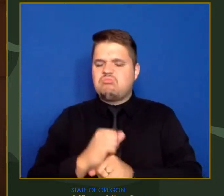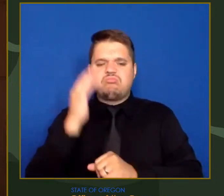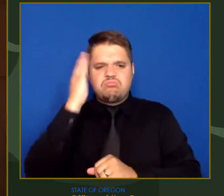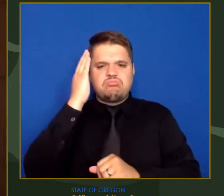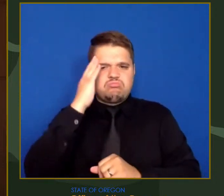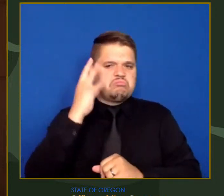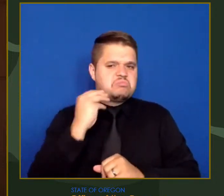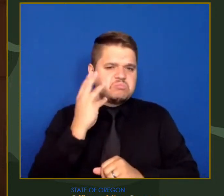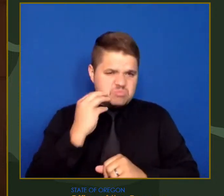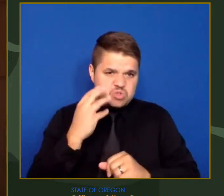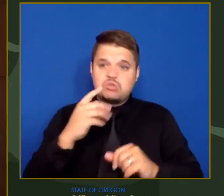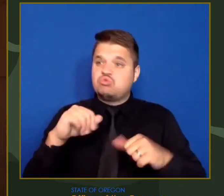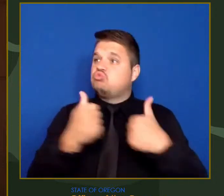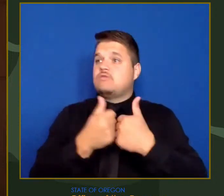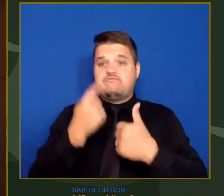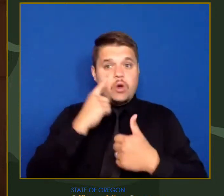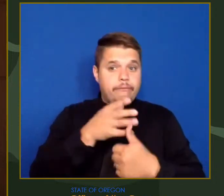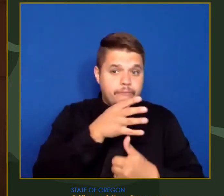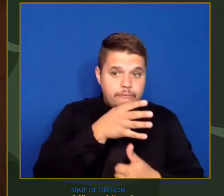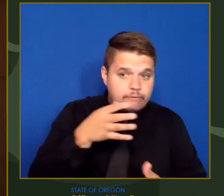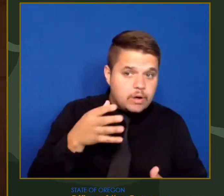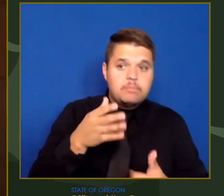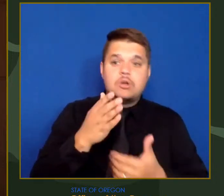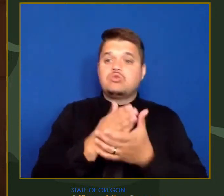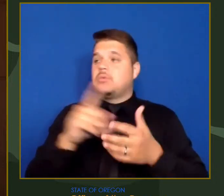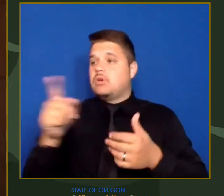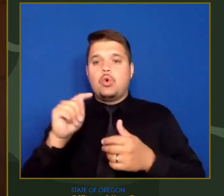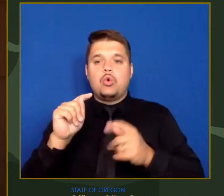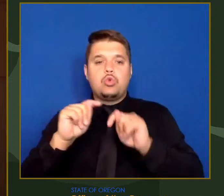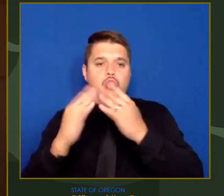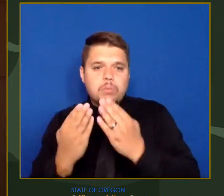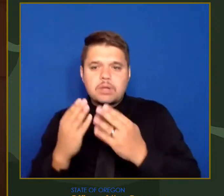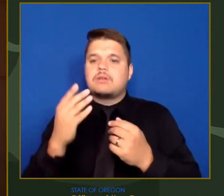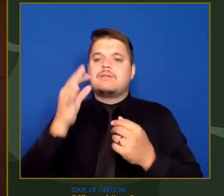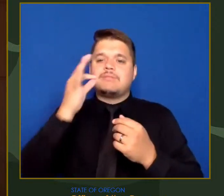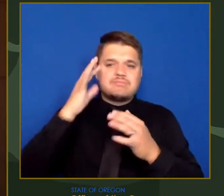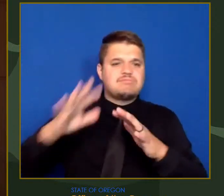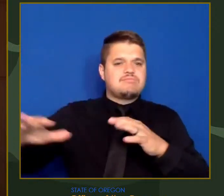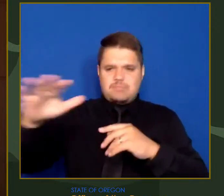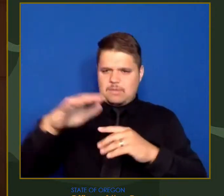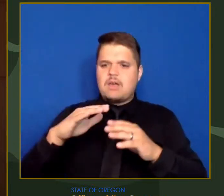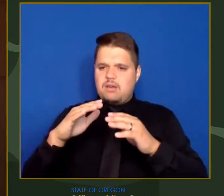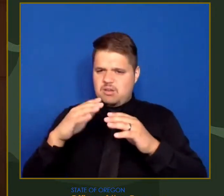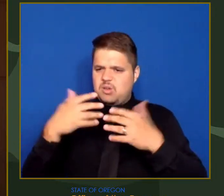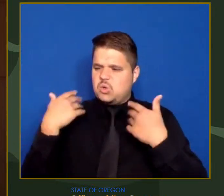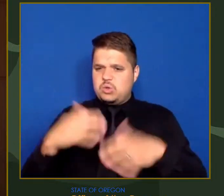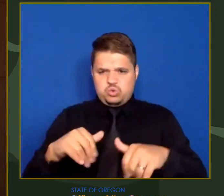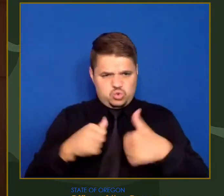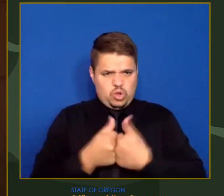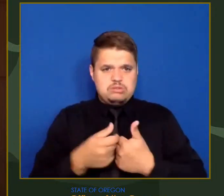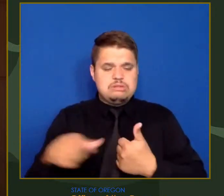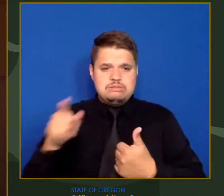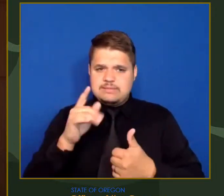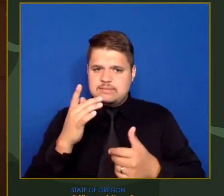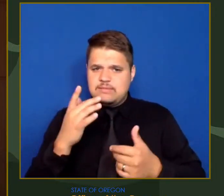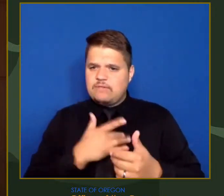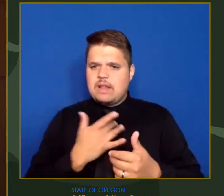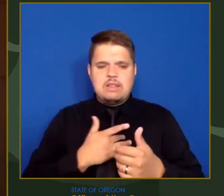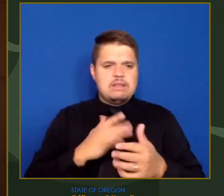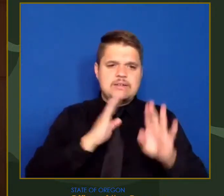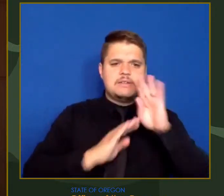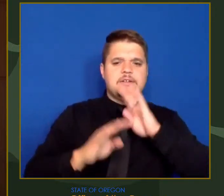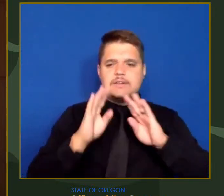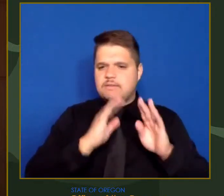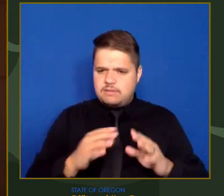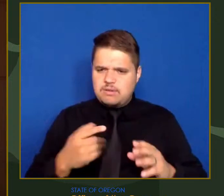It's extremely challenging. I want to encourage everyone to keep their efforts peaceful and